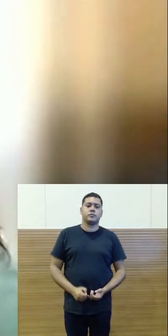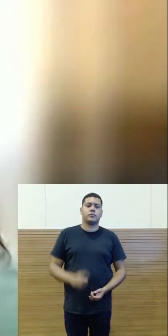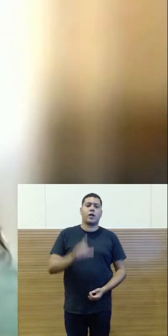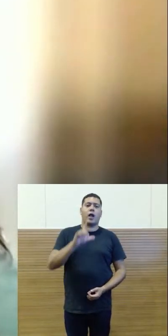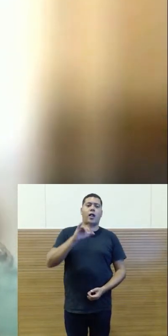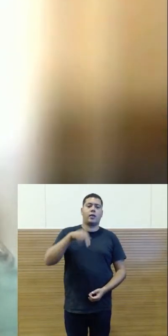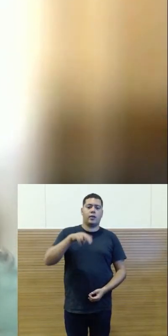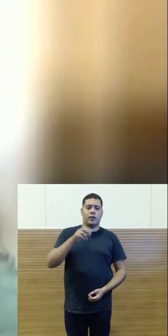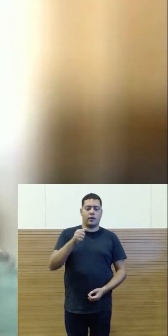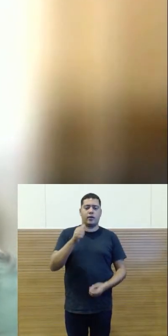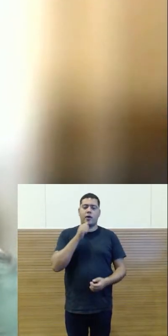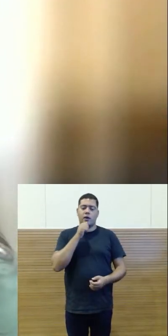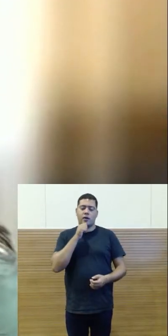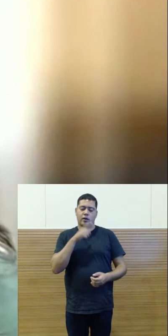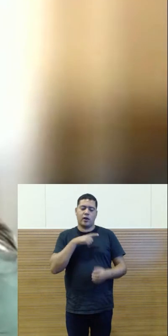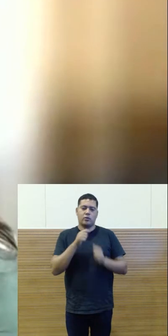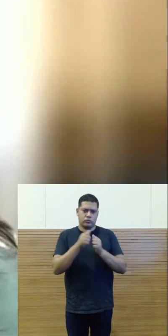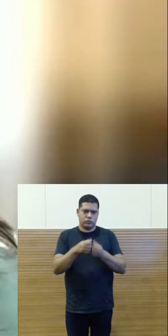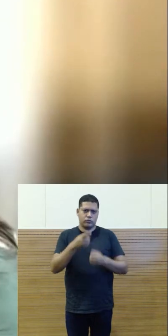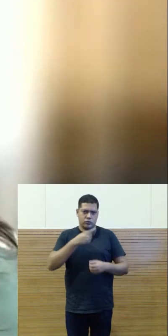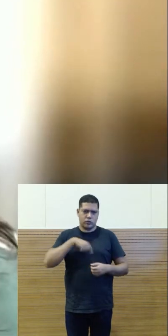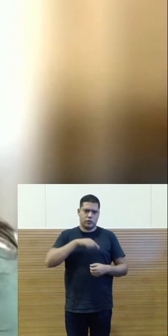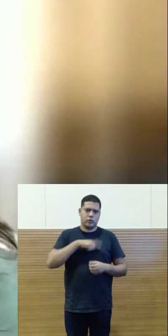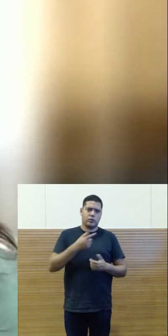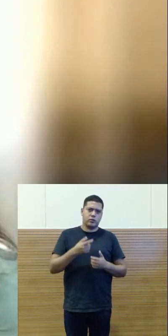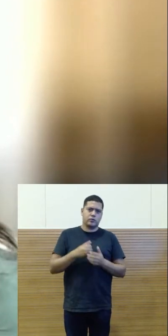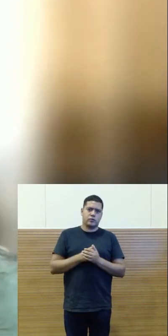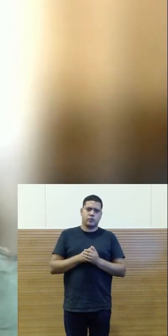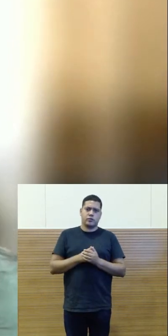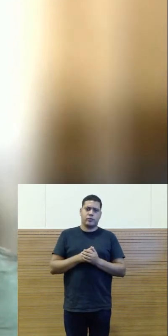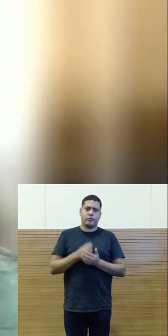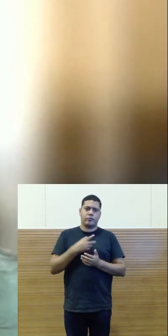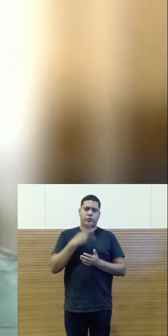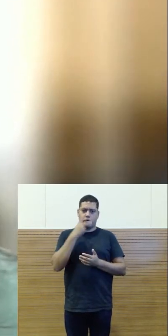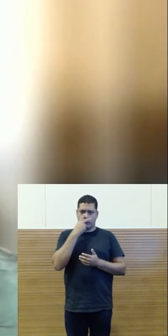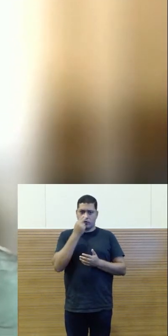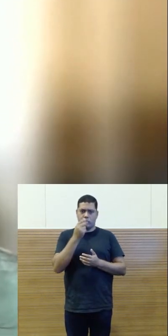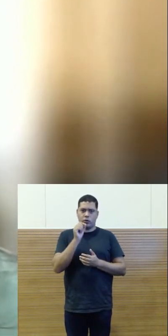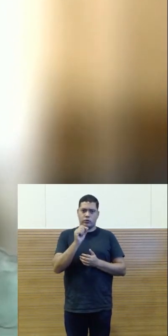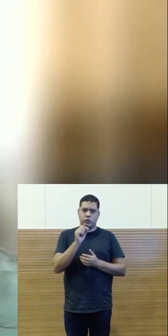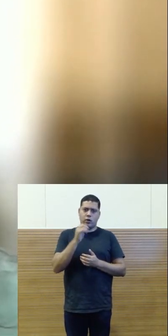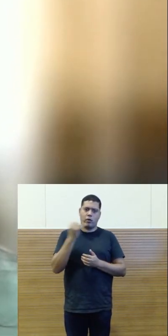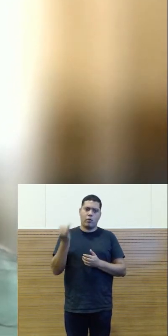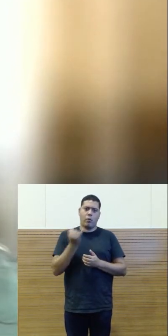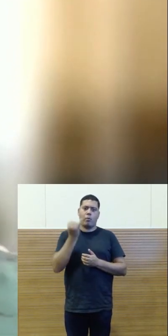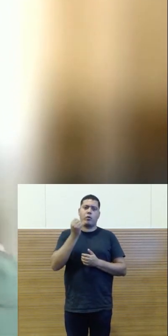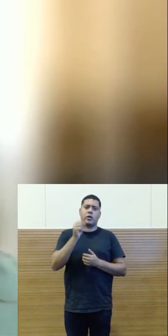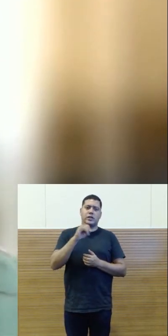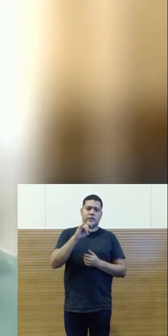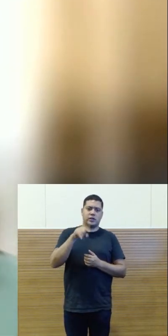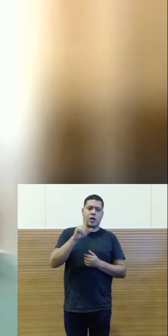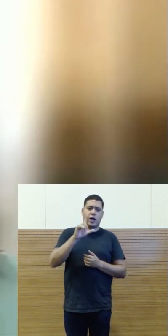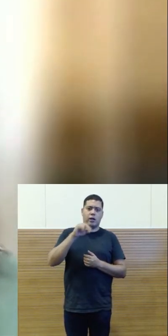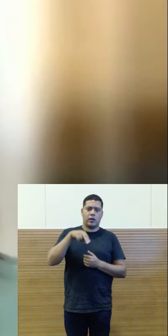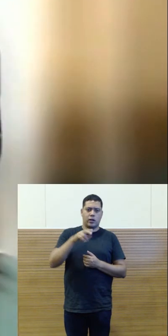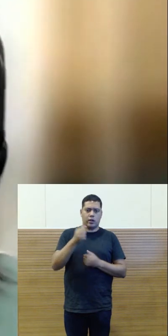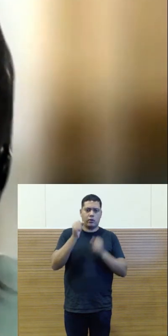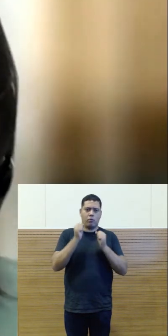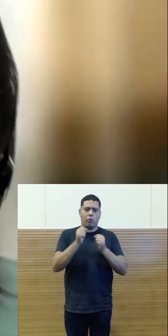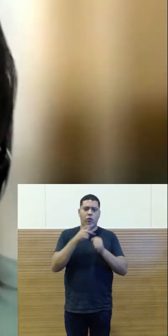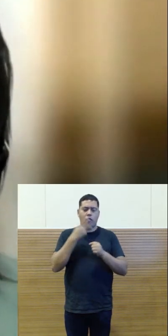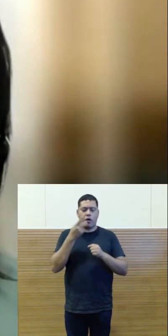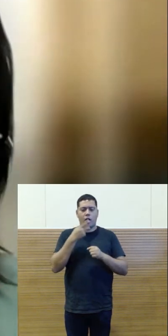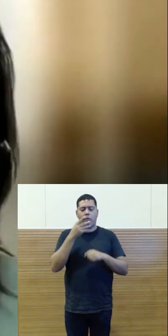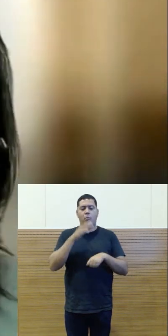For Lina from the Late Show, are you still with us, ma'am? Well, I believe it would be important if Lina